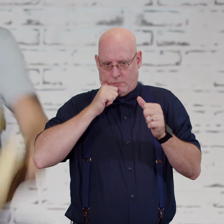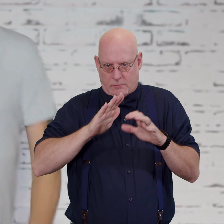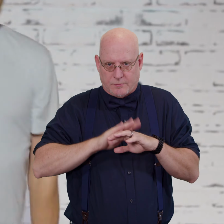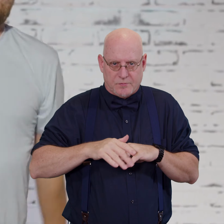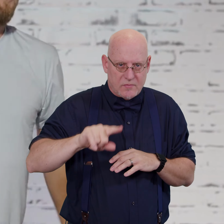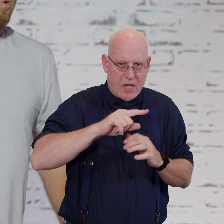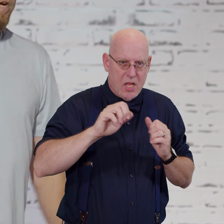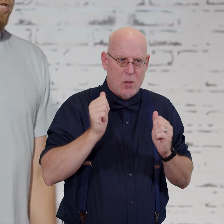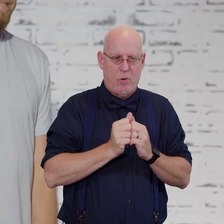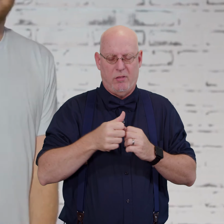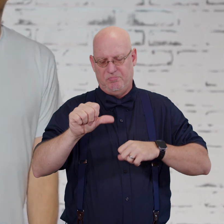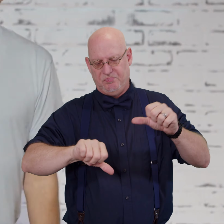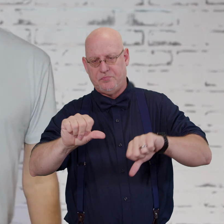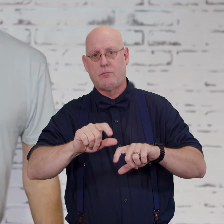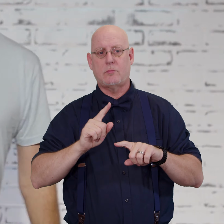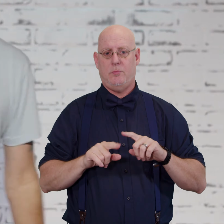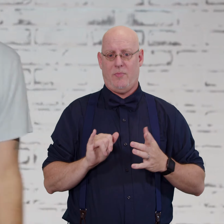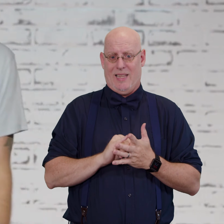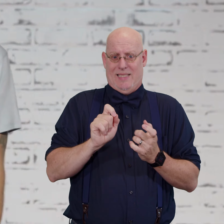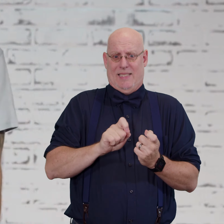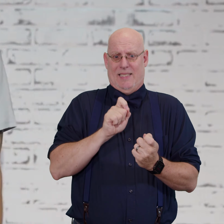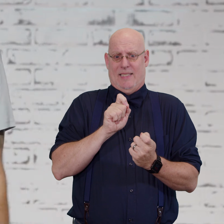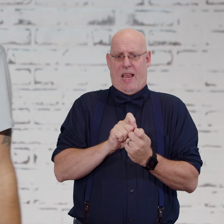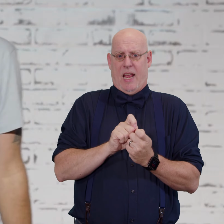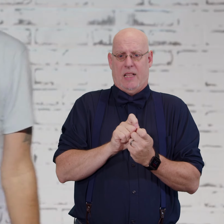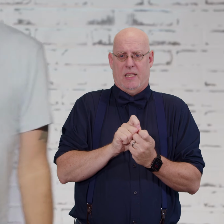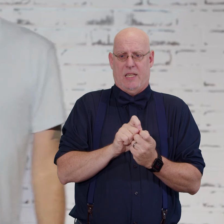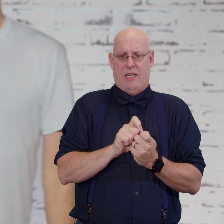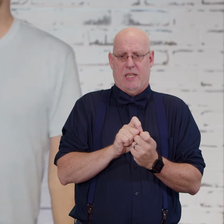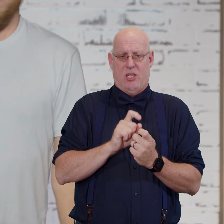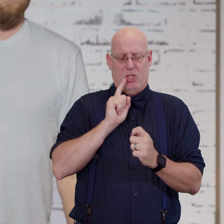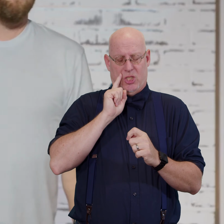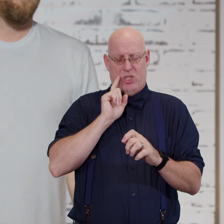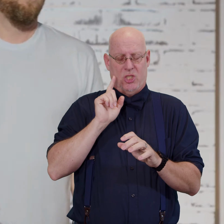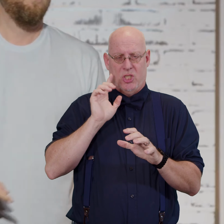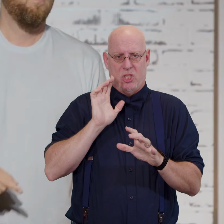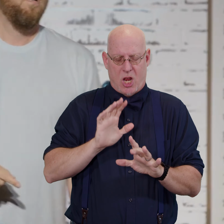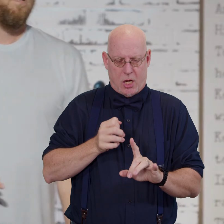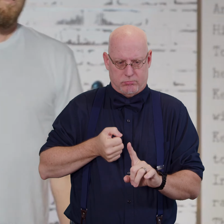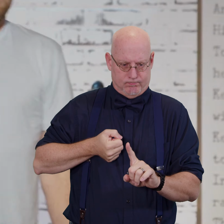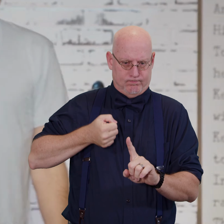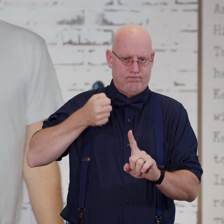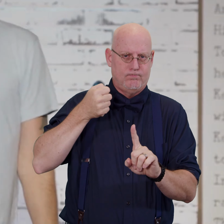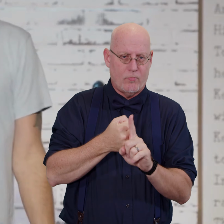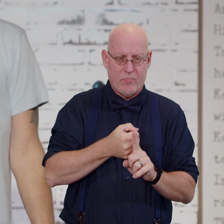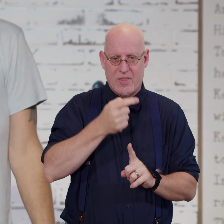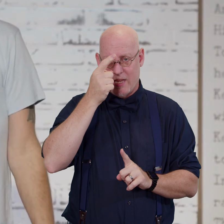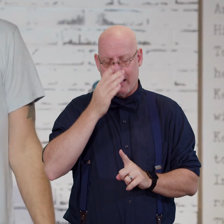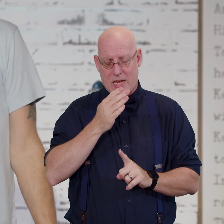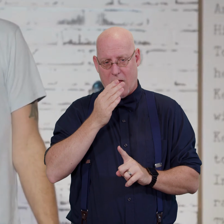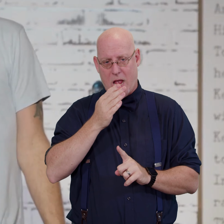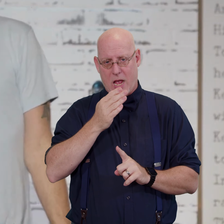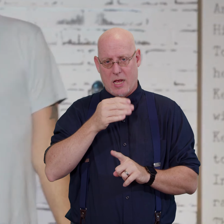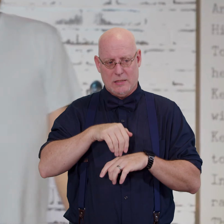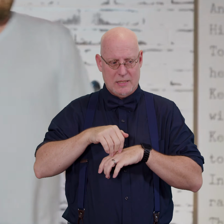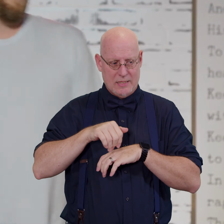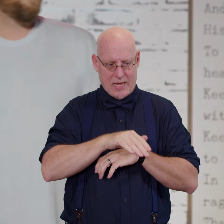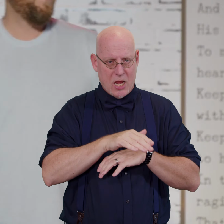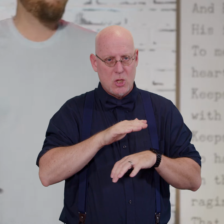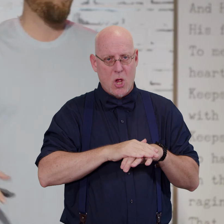blessing upon them with derision. But that's exactly the shockwave that God levels